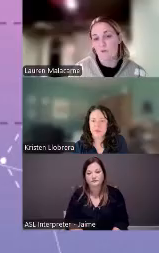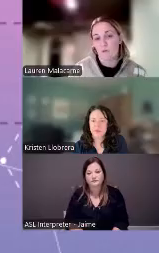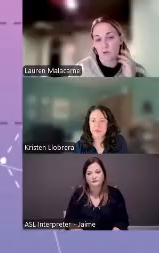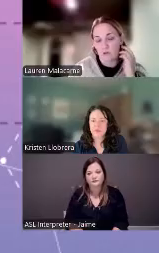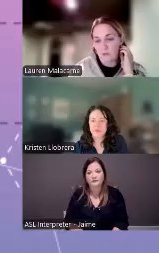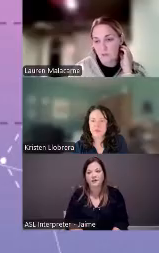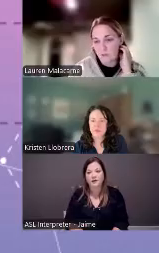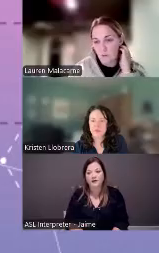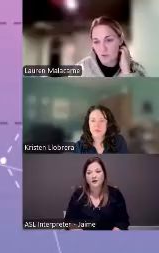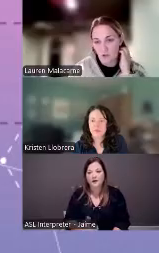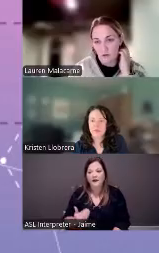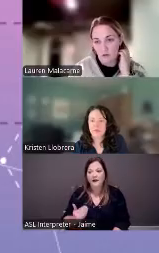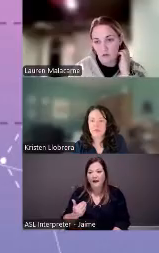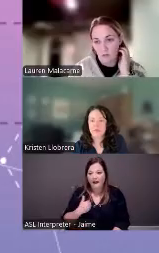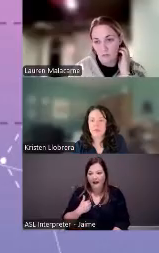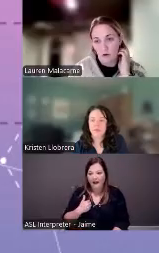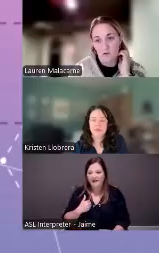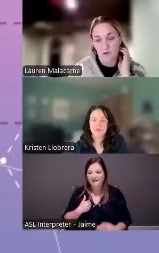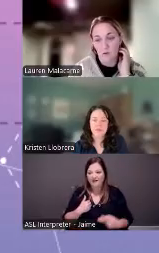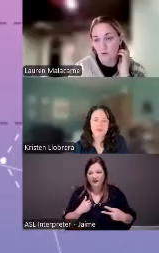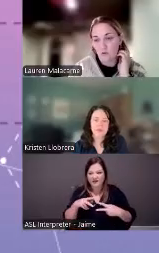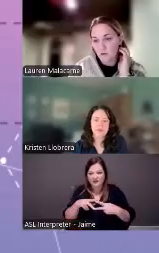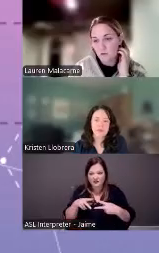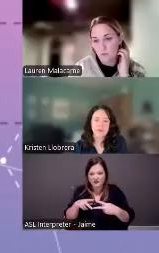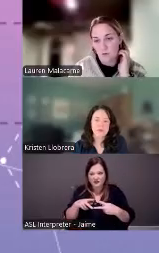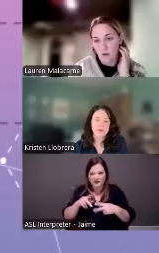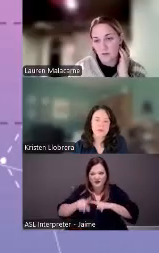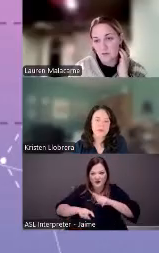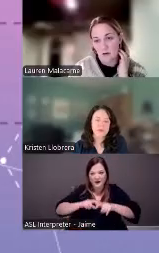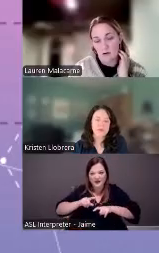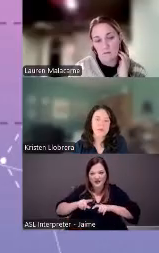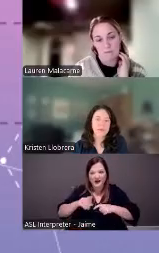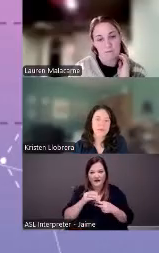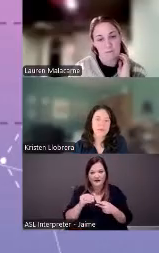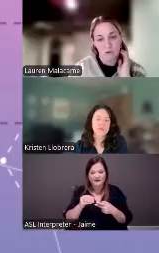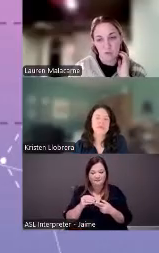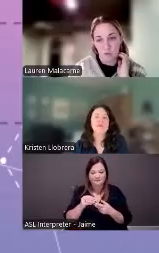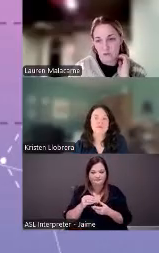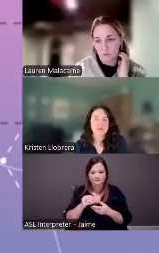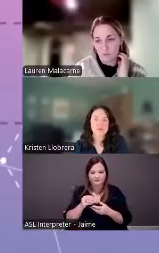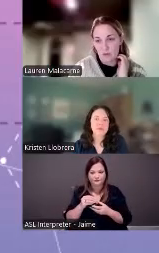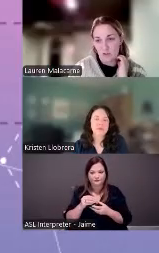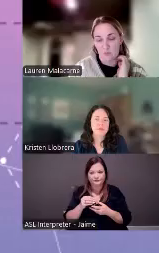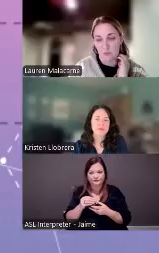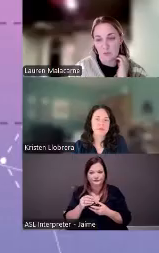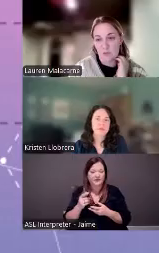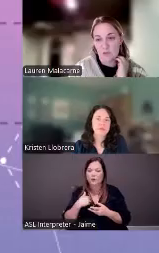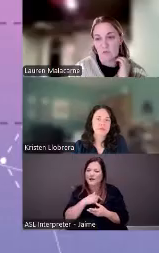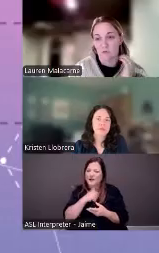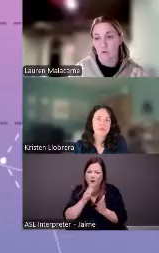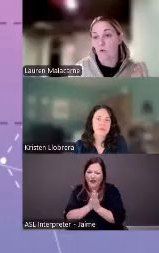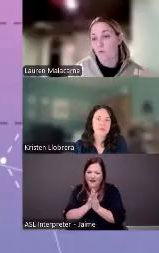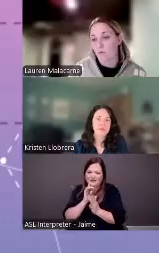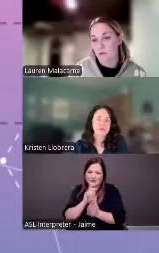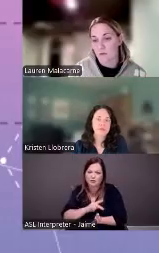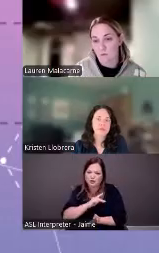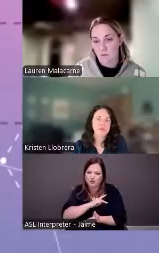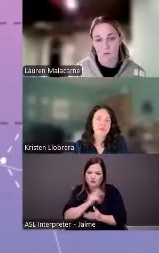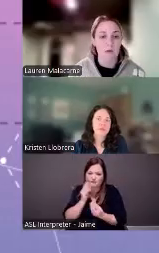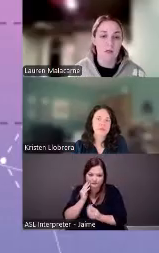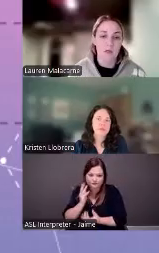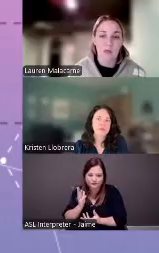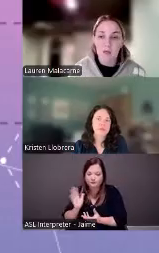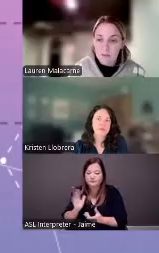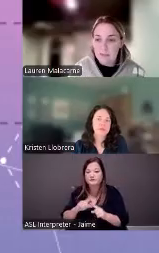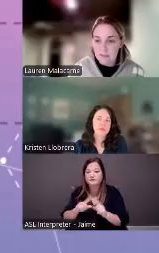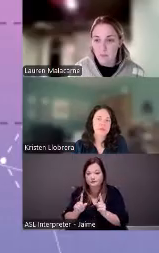Scale and the Wheelchair Skills Test Questionnaire, are housed in Qualtrics. We don't ask for personal information, but we do record the results.